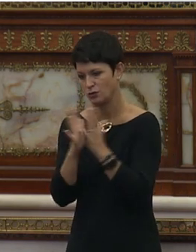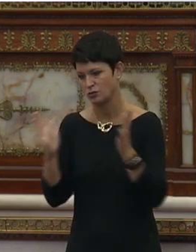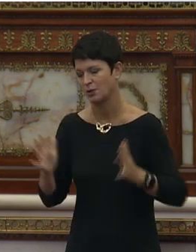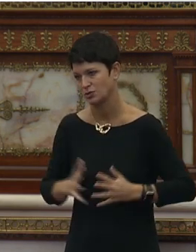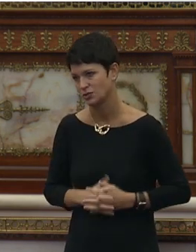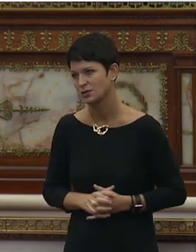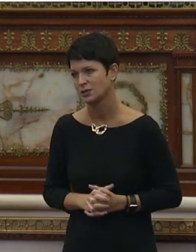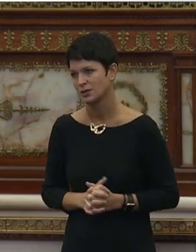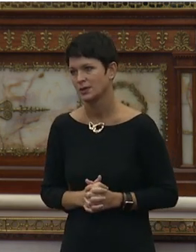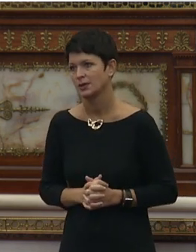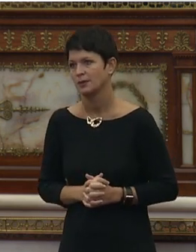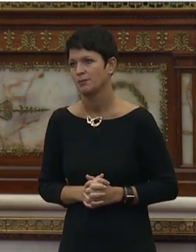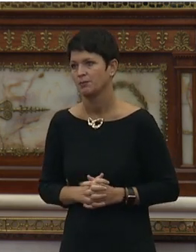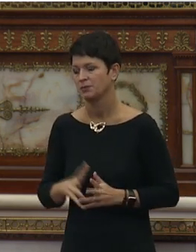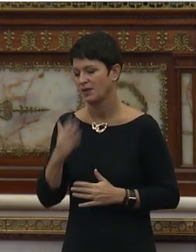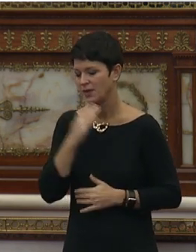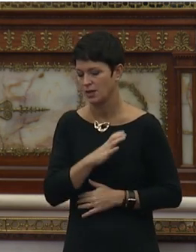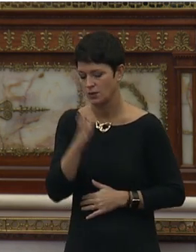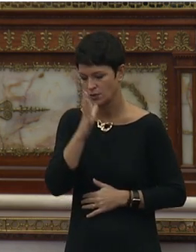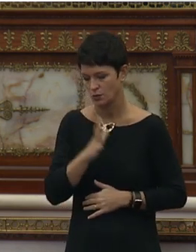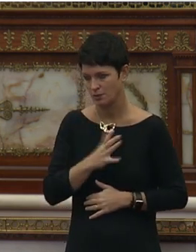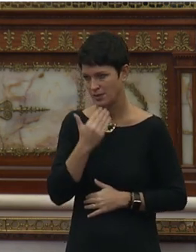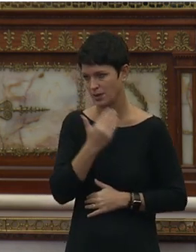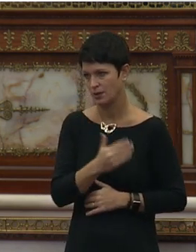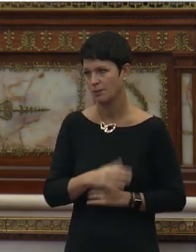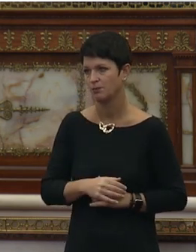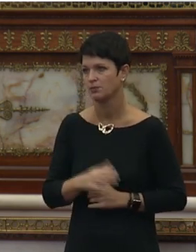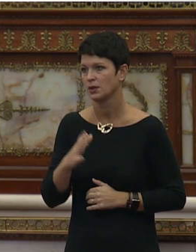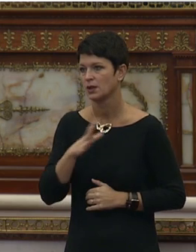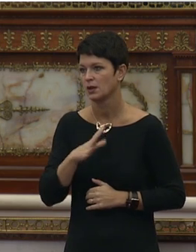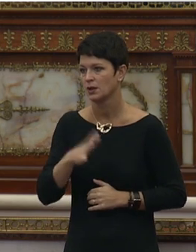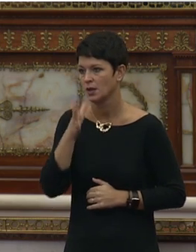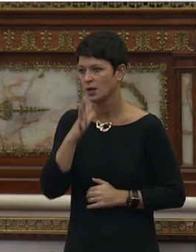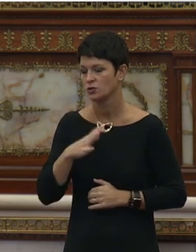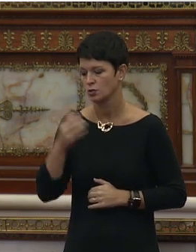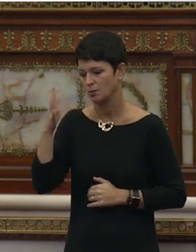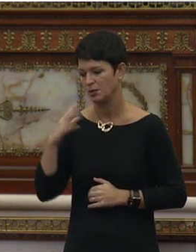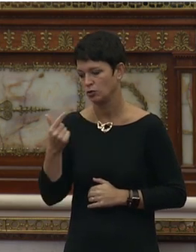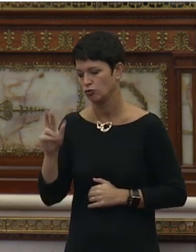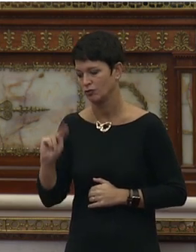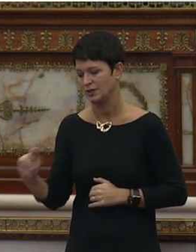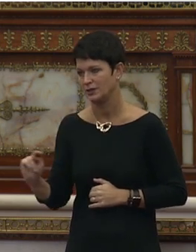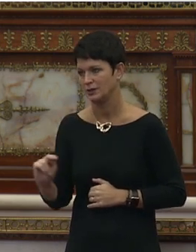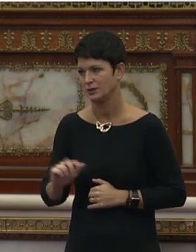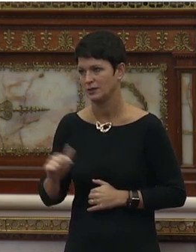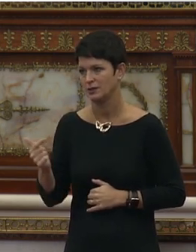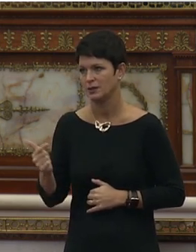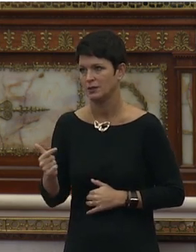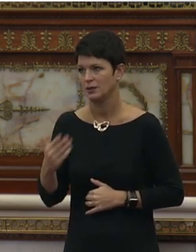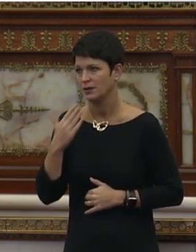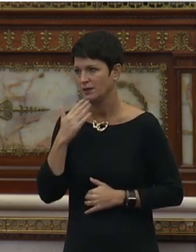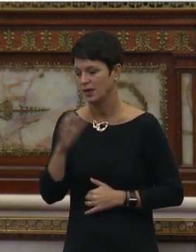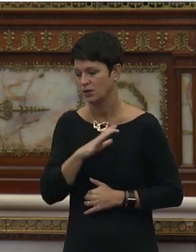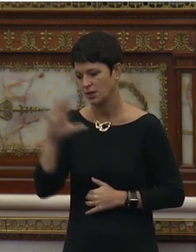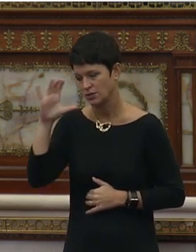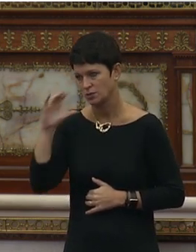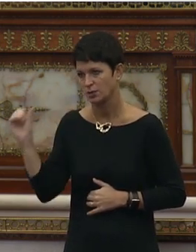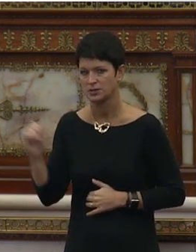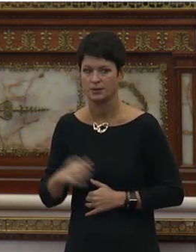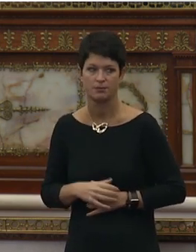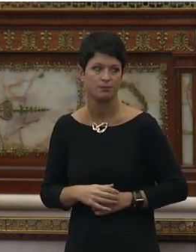much. Thank you, Councilwoman. Chair recognizes Councilman Green. Thank you, Council